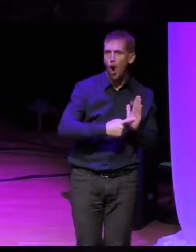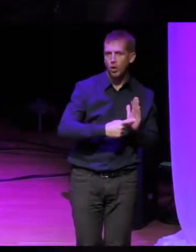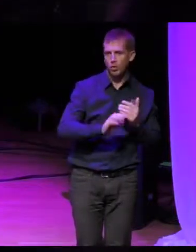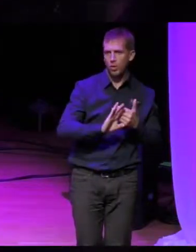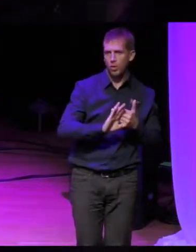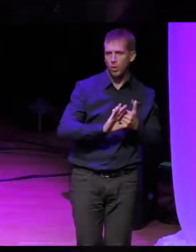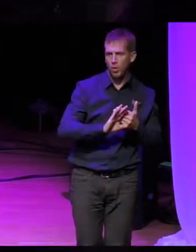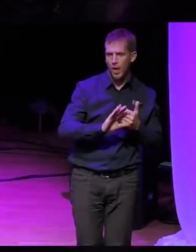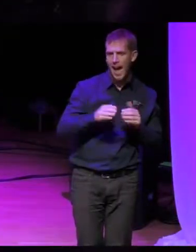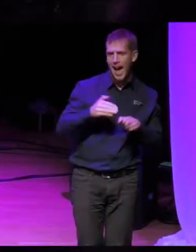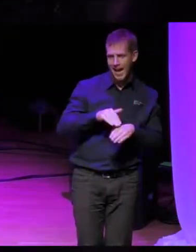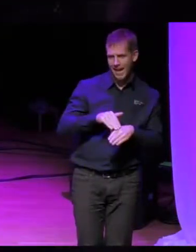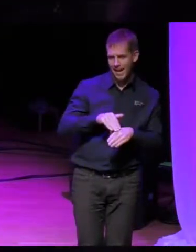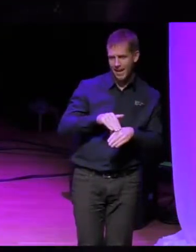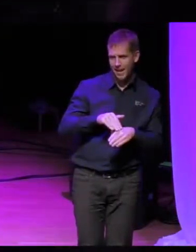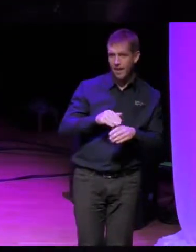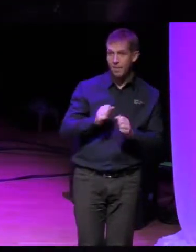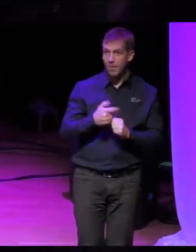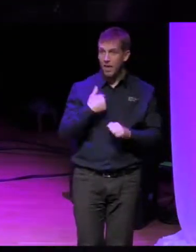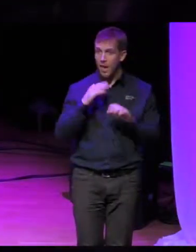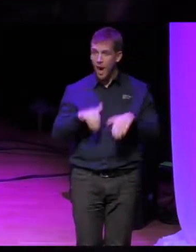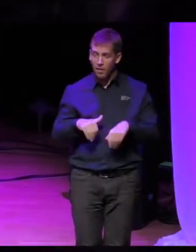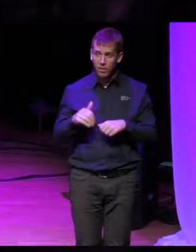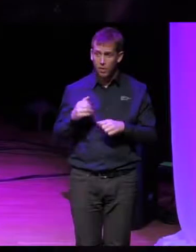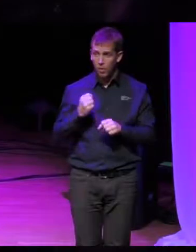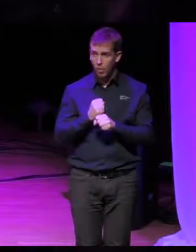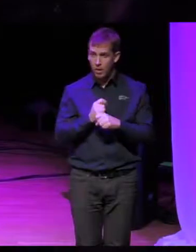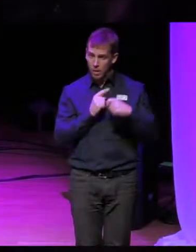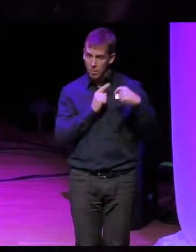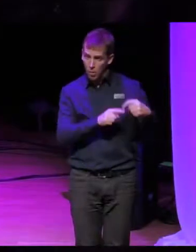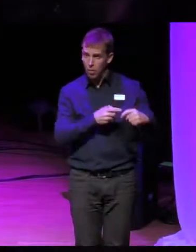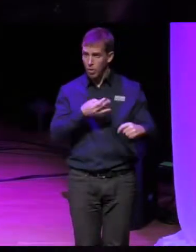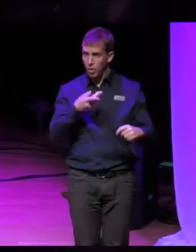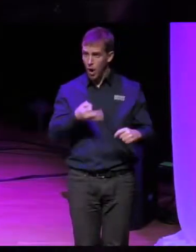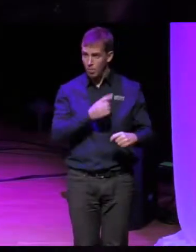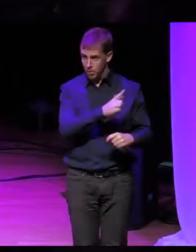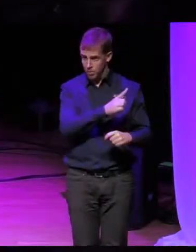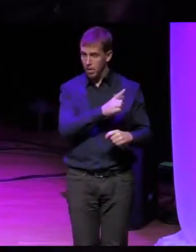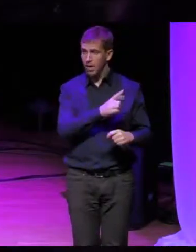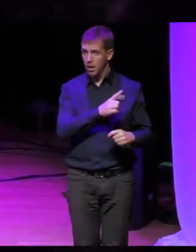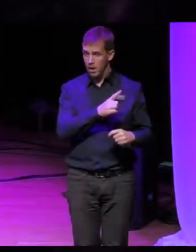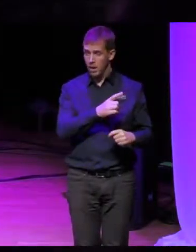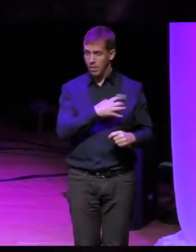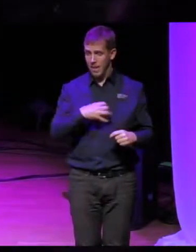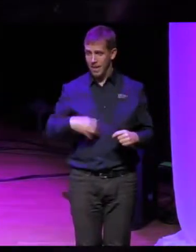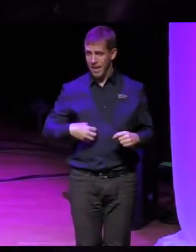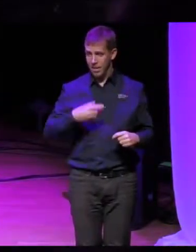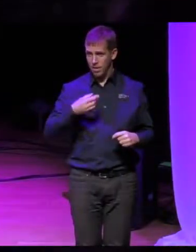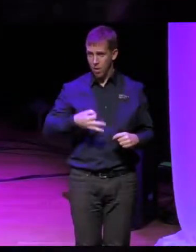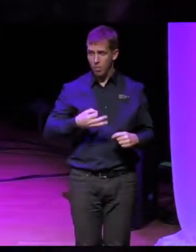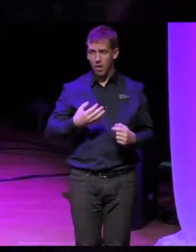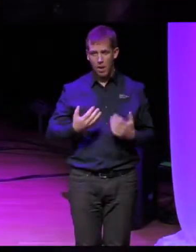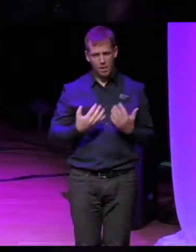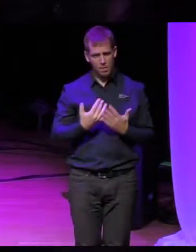have been many challenges to Trump administration policies in the first year. Some of them have